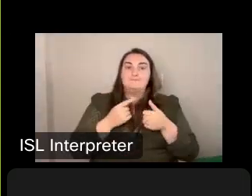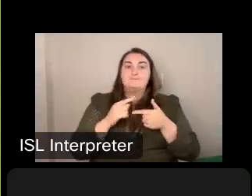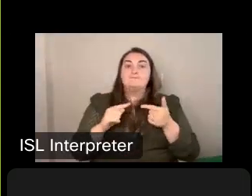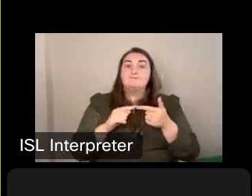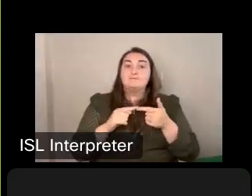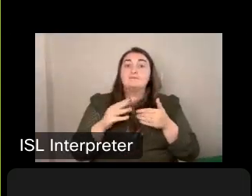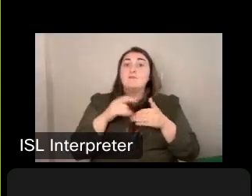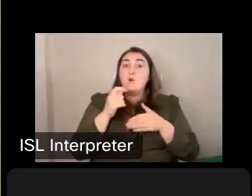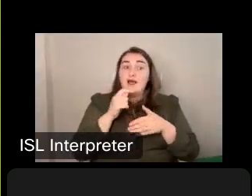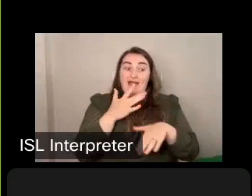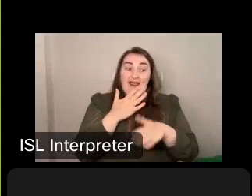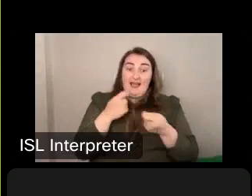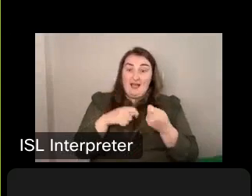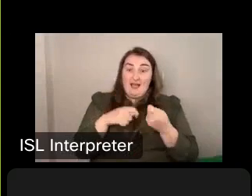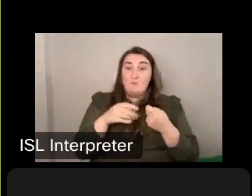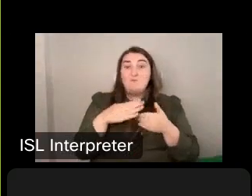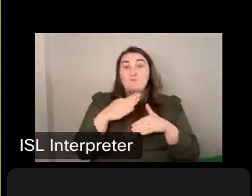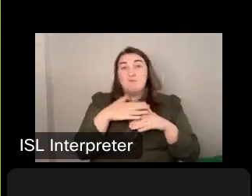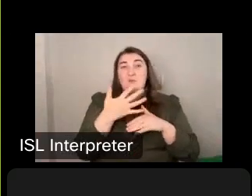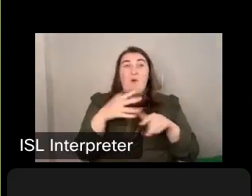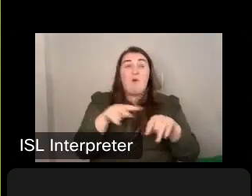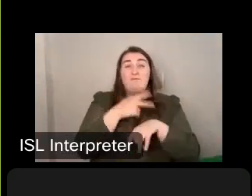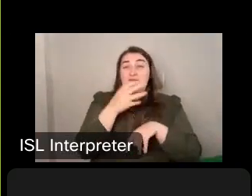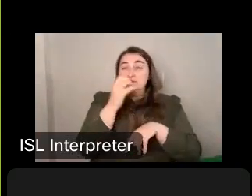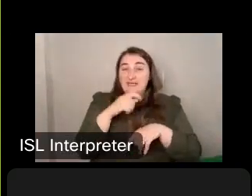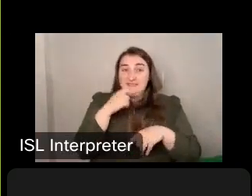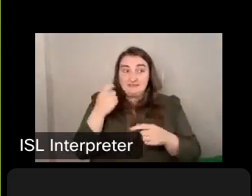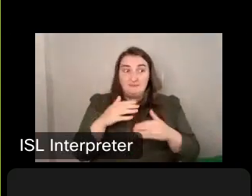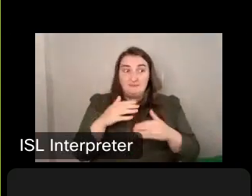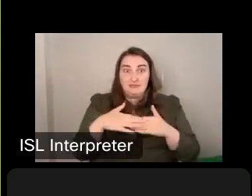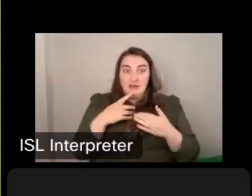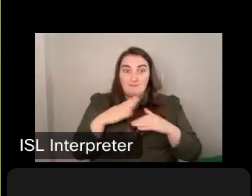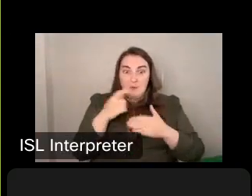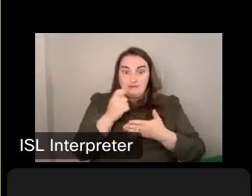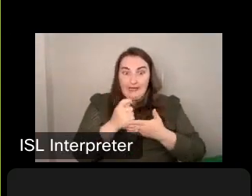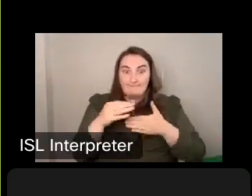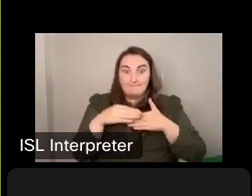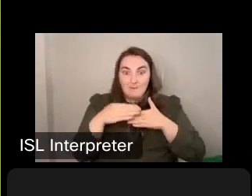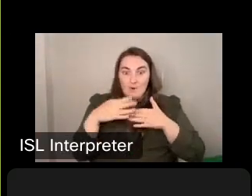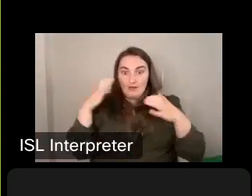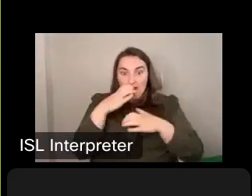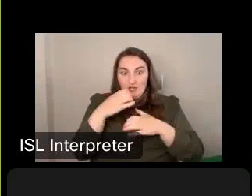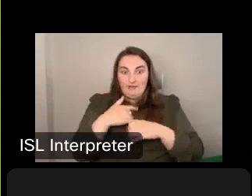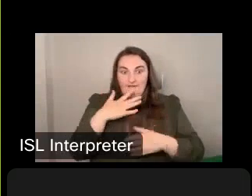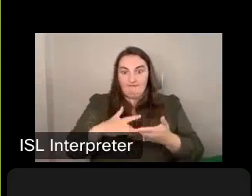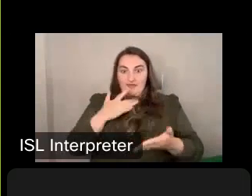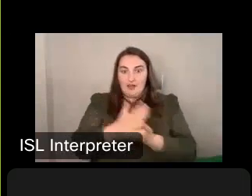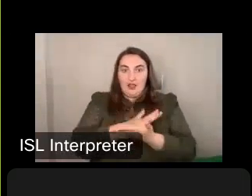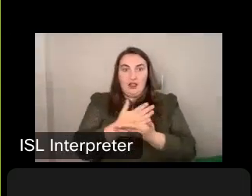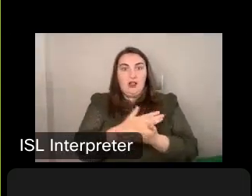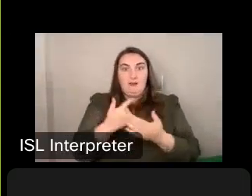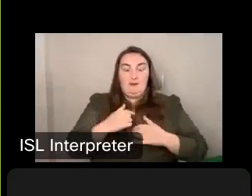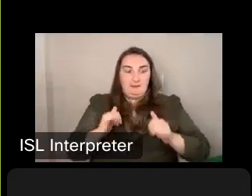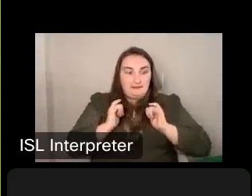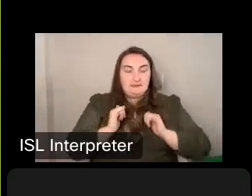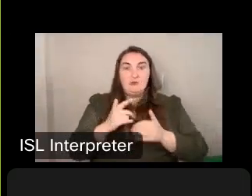in performing their work afterwards so as to avoid problems. And they said they doubted their professional judgment and sometimes even their career